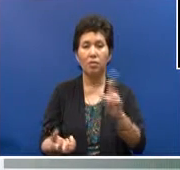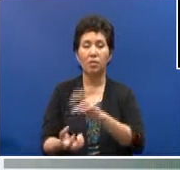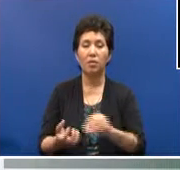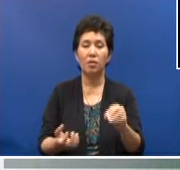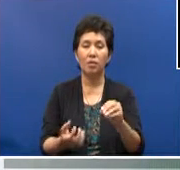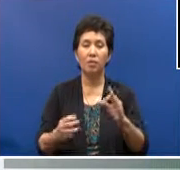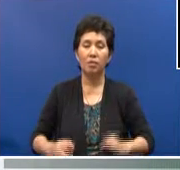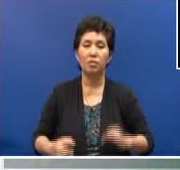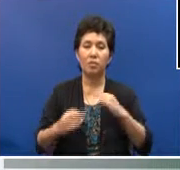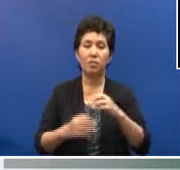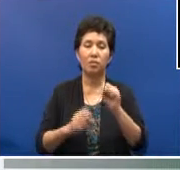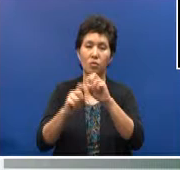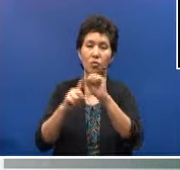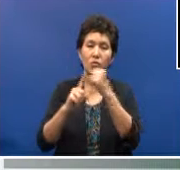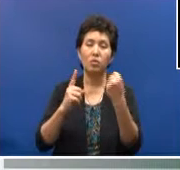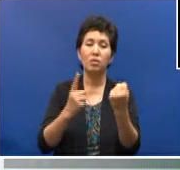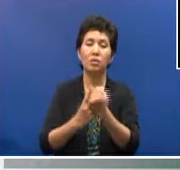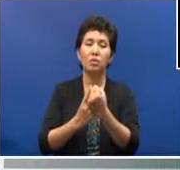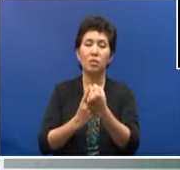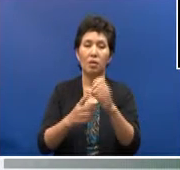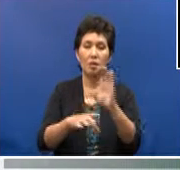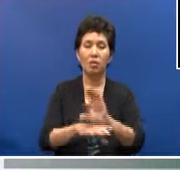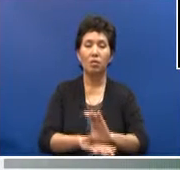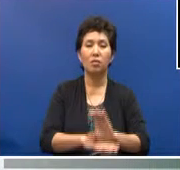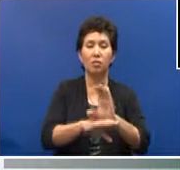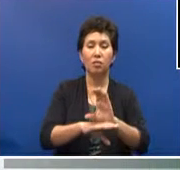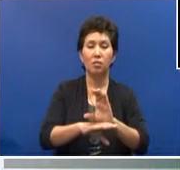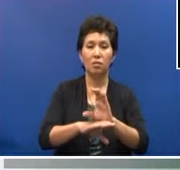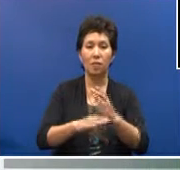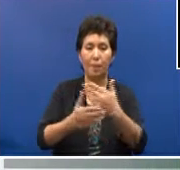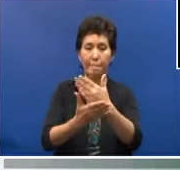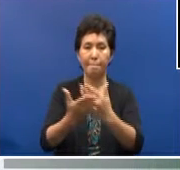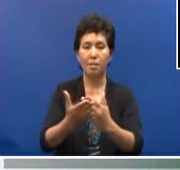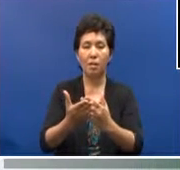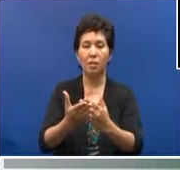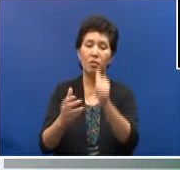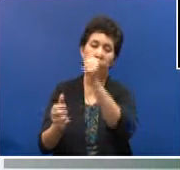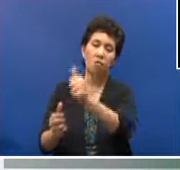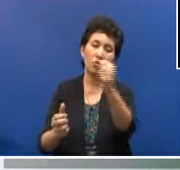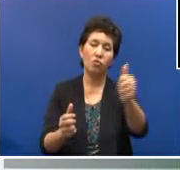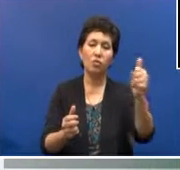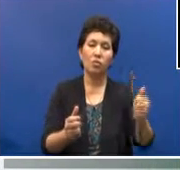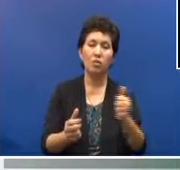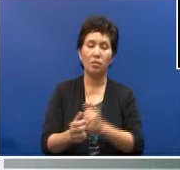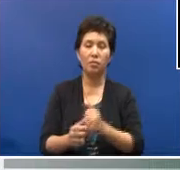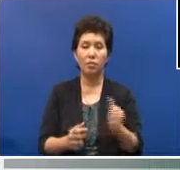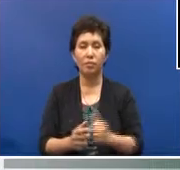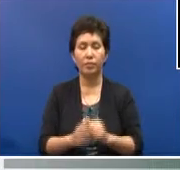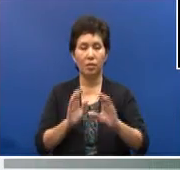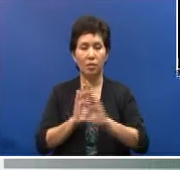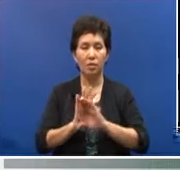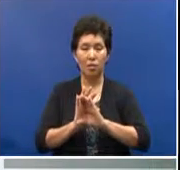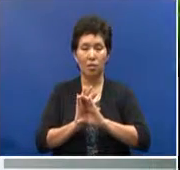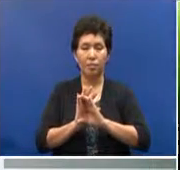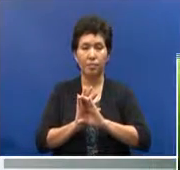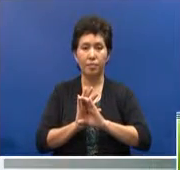physically, socially, and also culturally set apart from each other. Okay, for example, the apartheid system